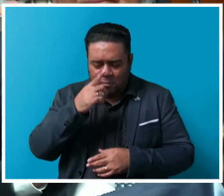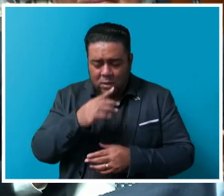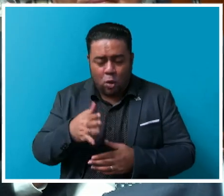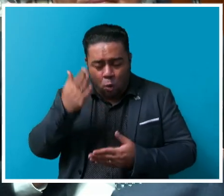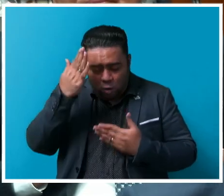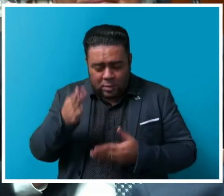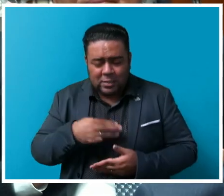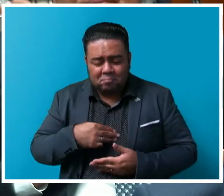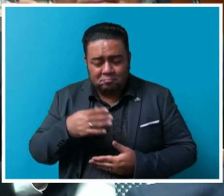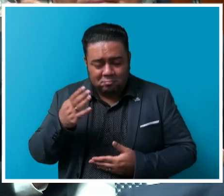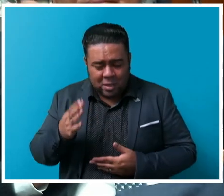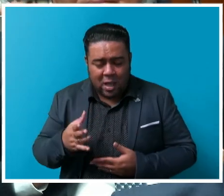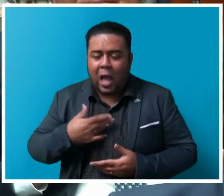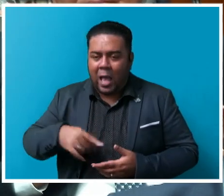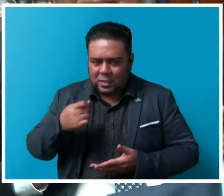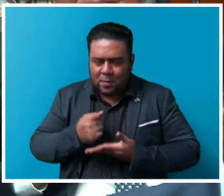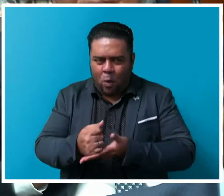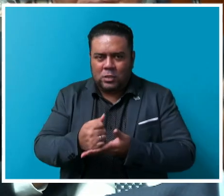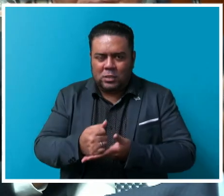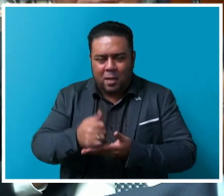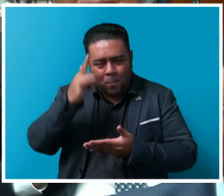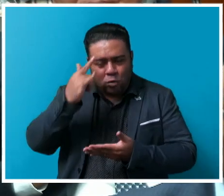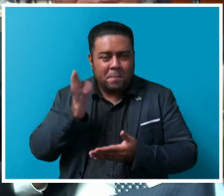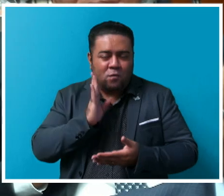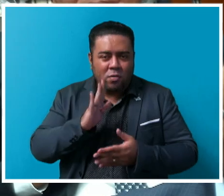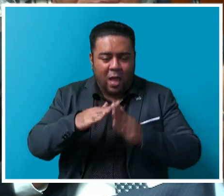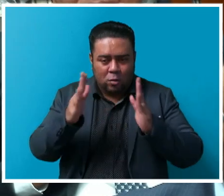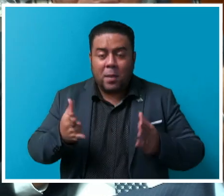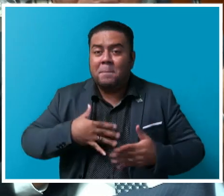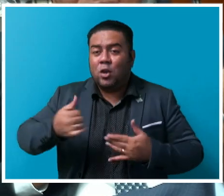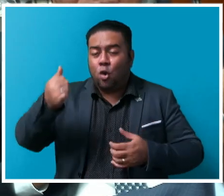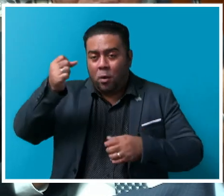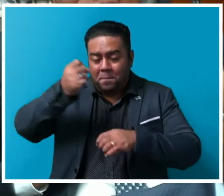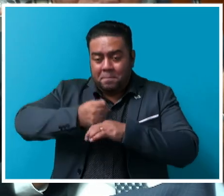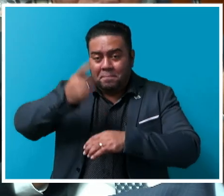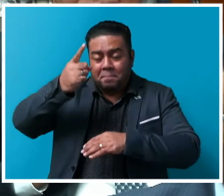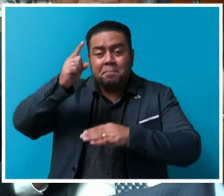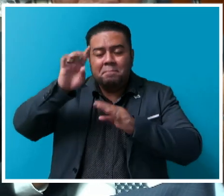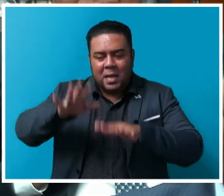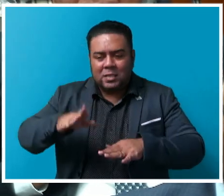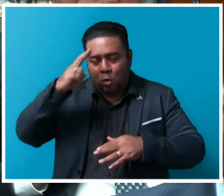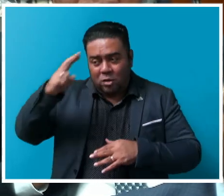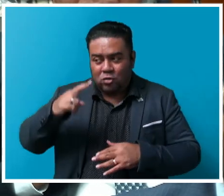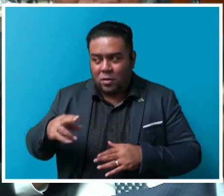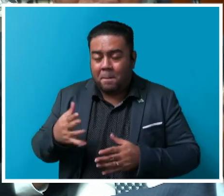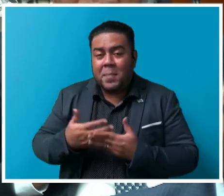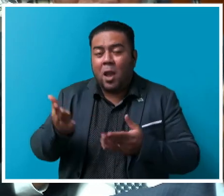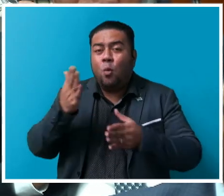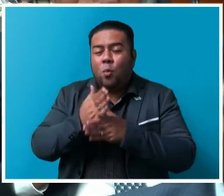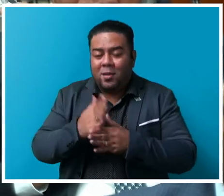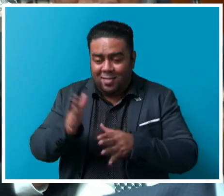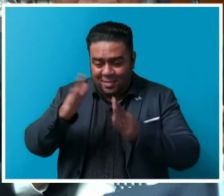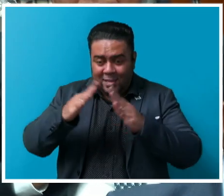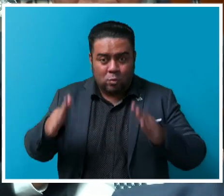Speaker, I support the motion before the House. May God bless our nation. May our work in this